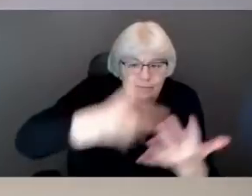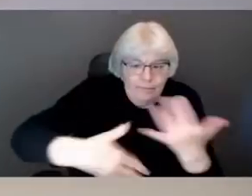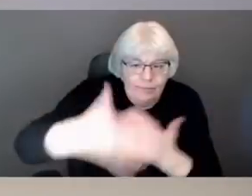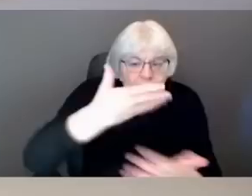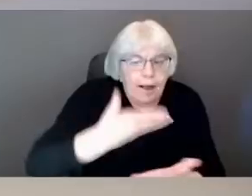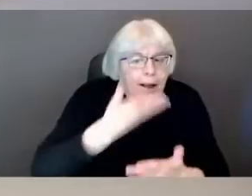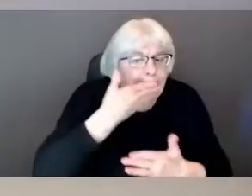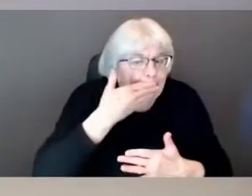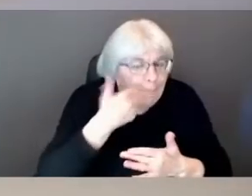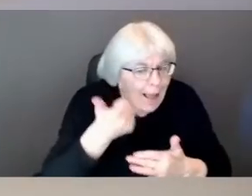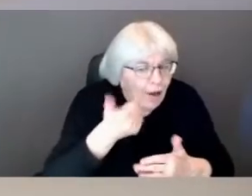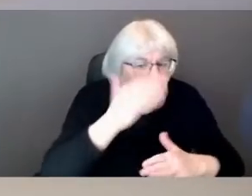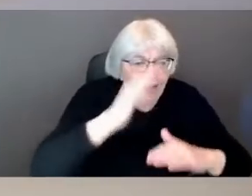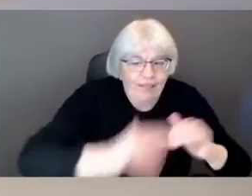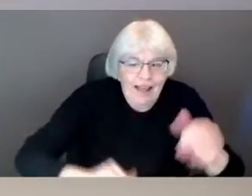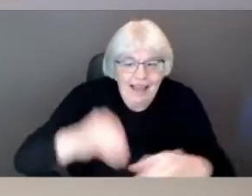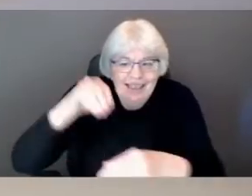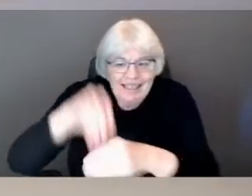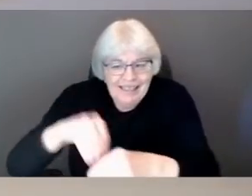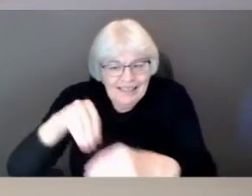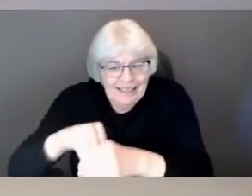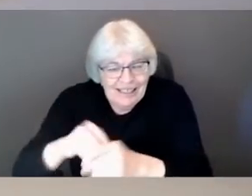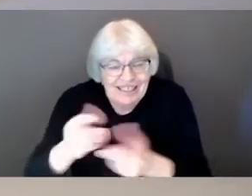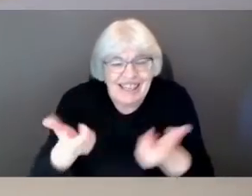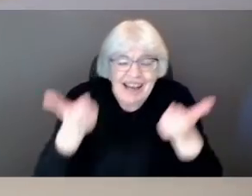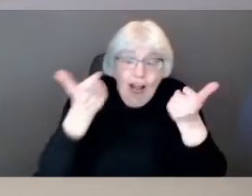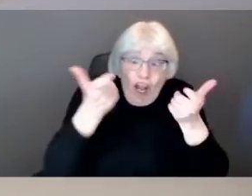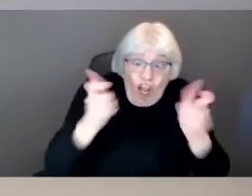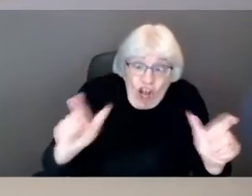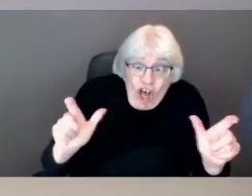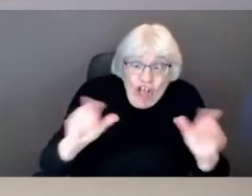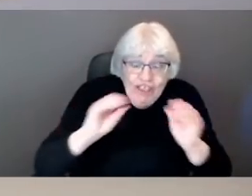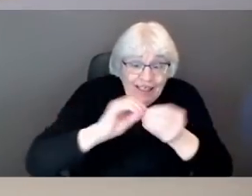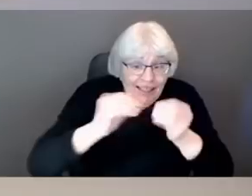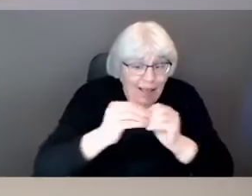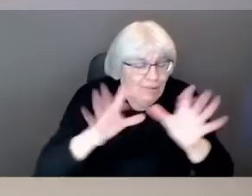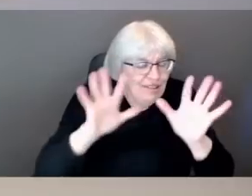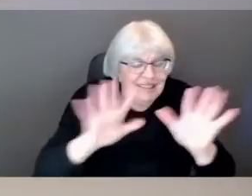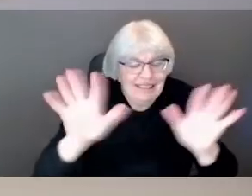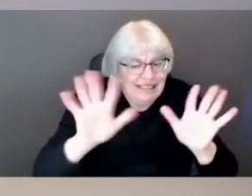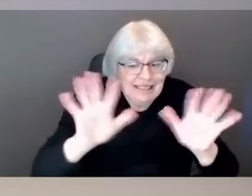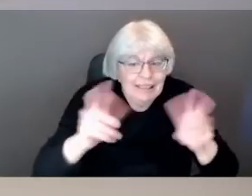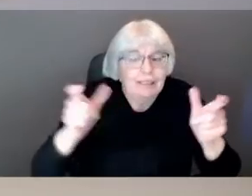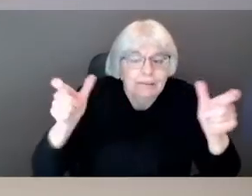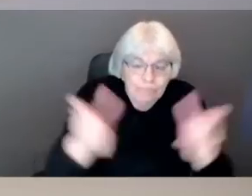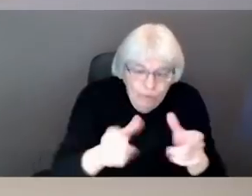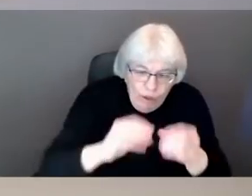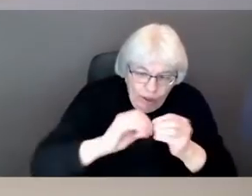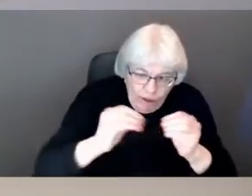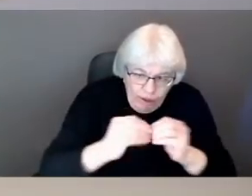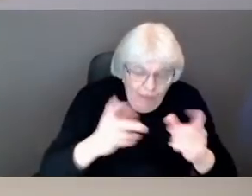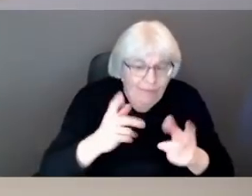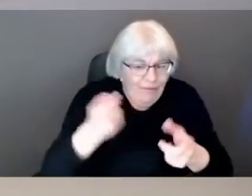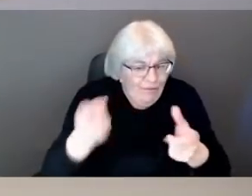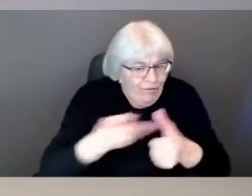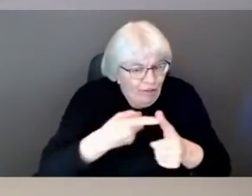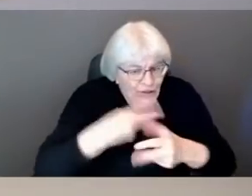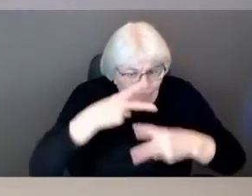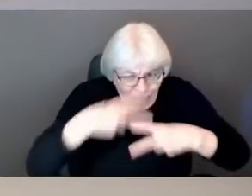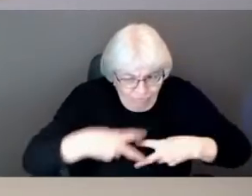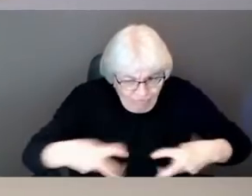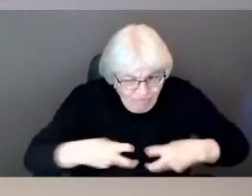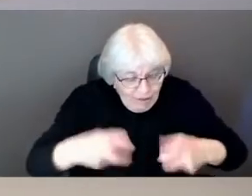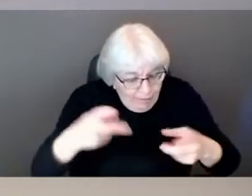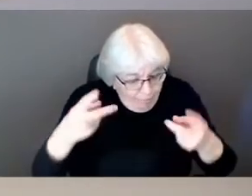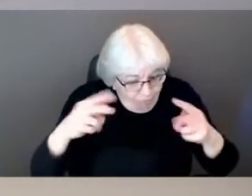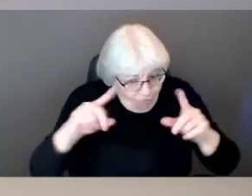ones. It is important to assess our own risk when deciding to attend any holiday gathering. We should